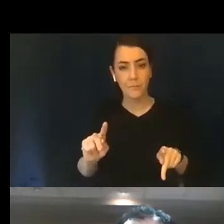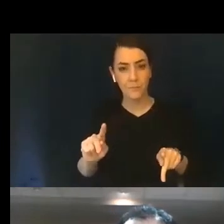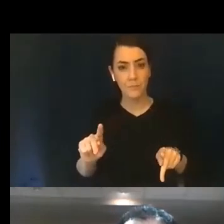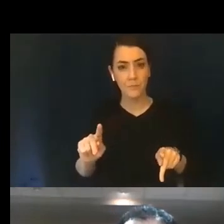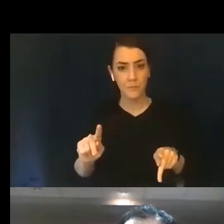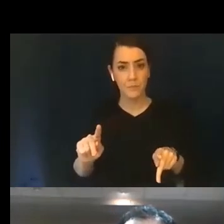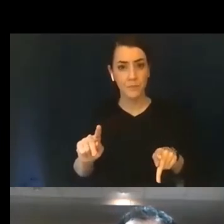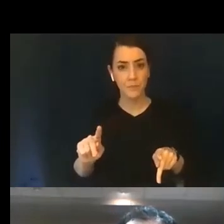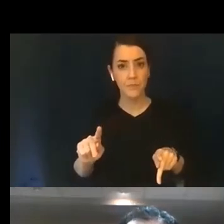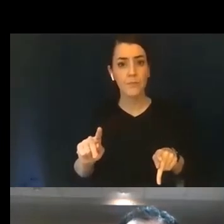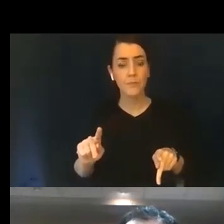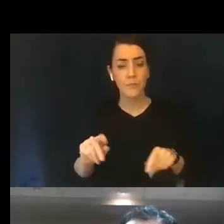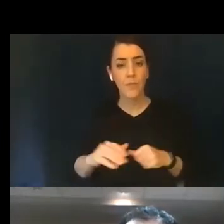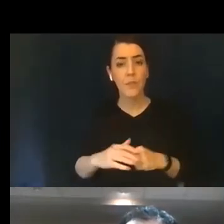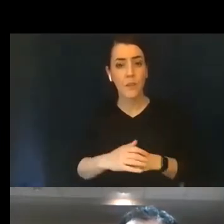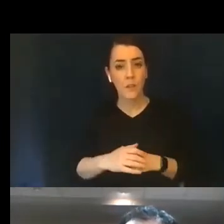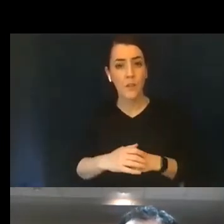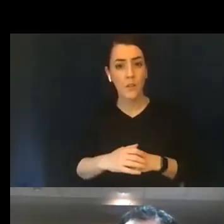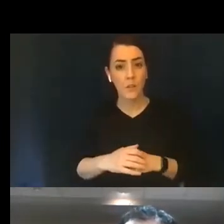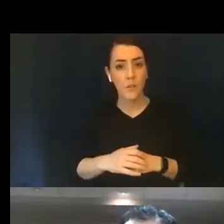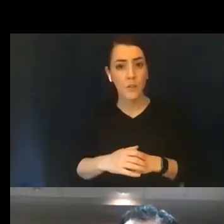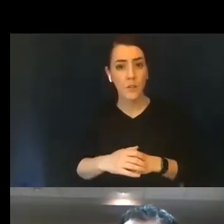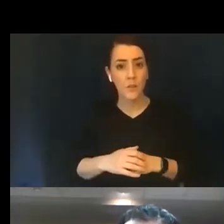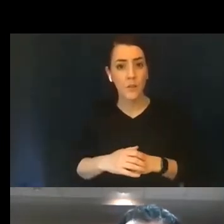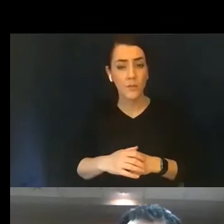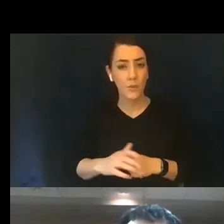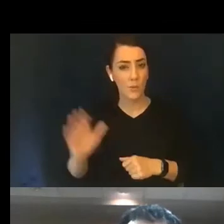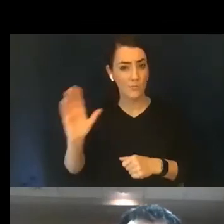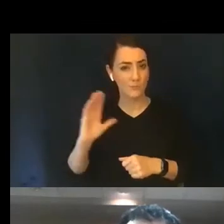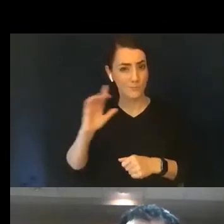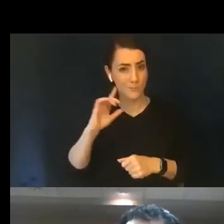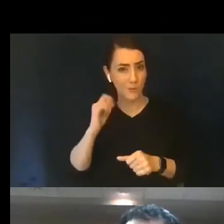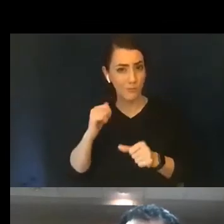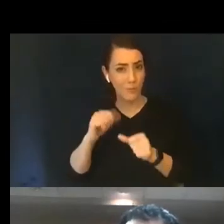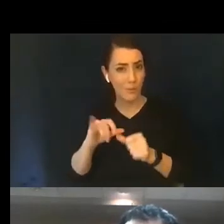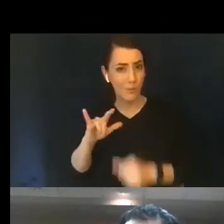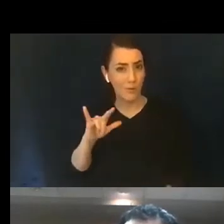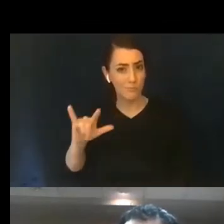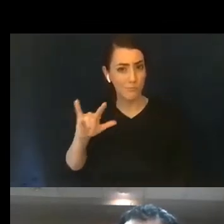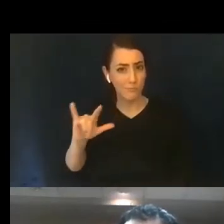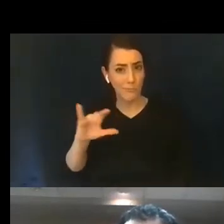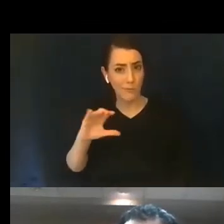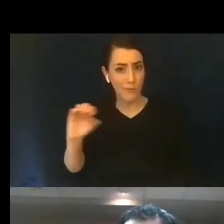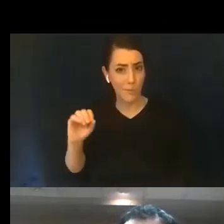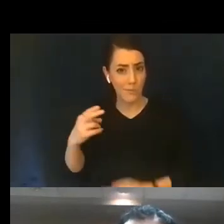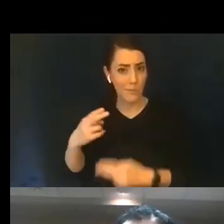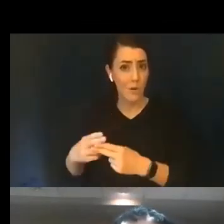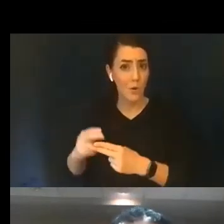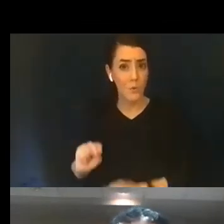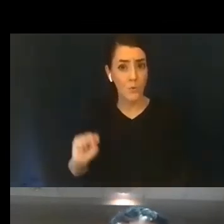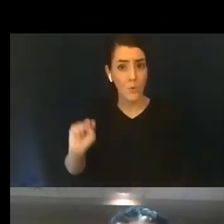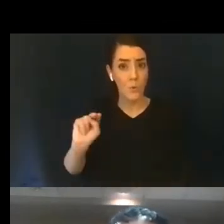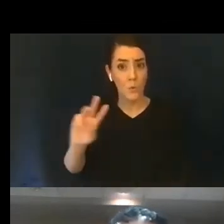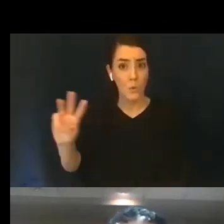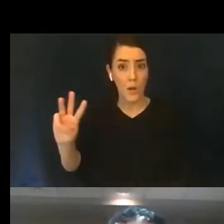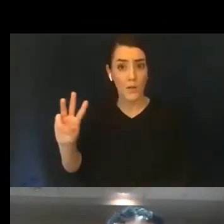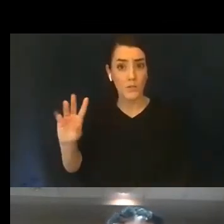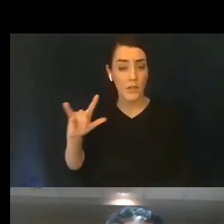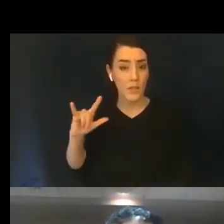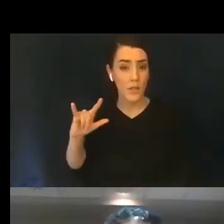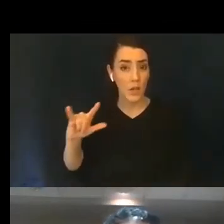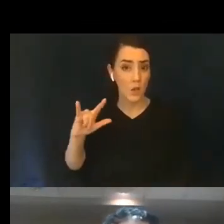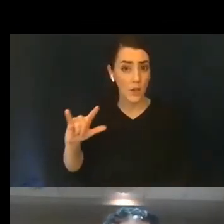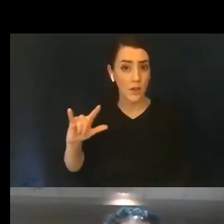Northwest Airline as being the major employer in the late 70s and early 1980s. The community sort